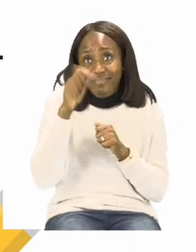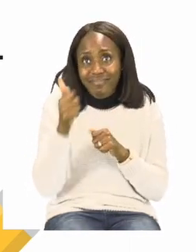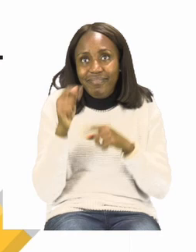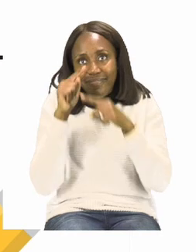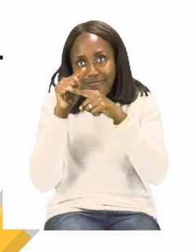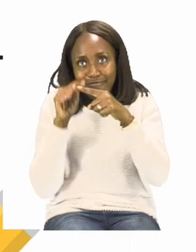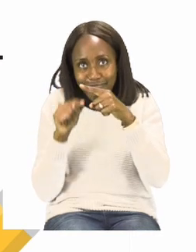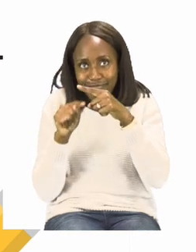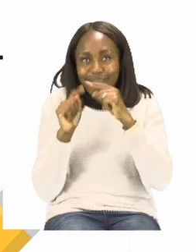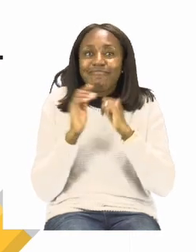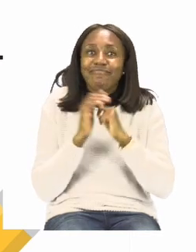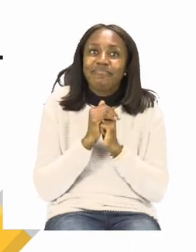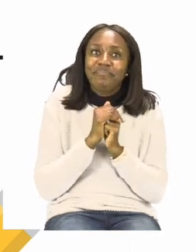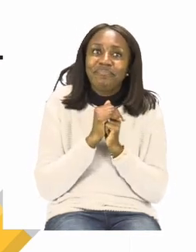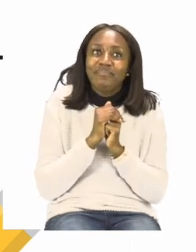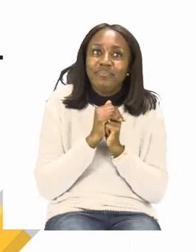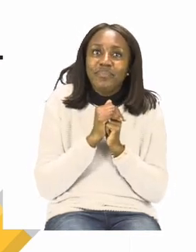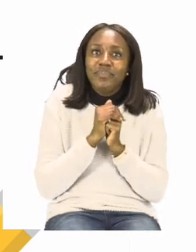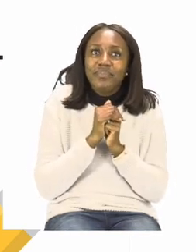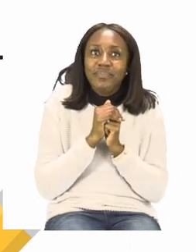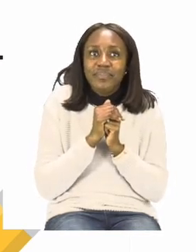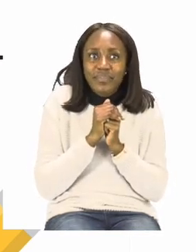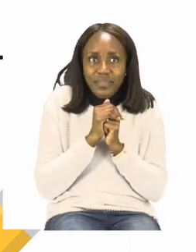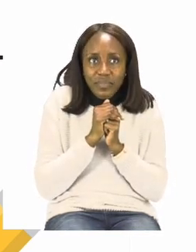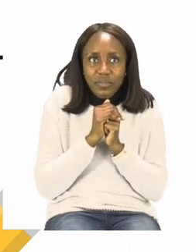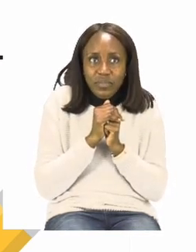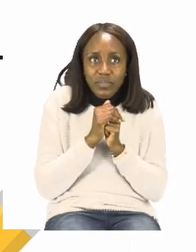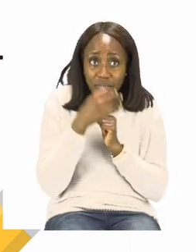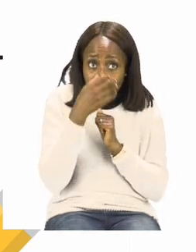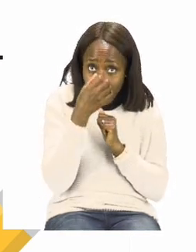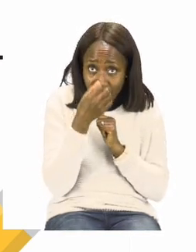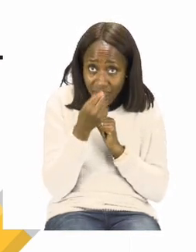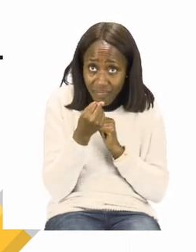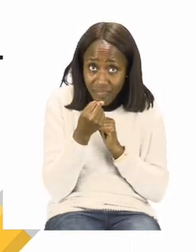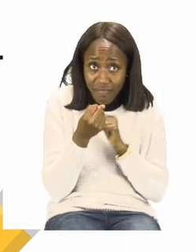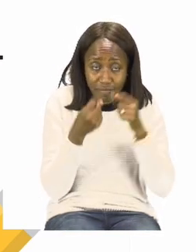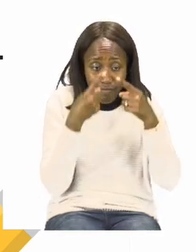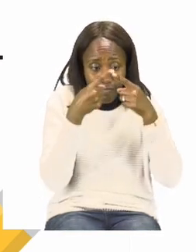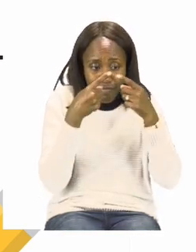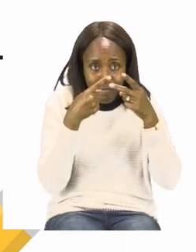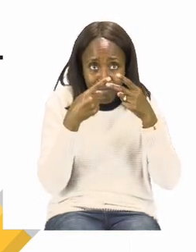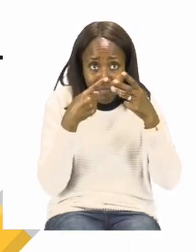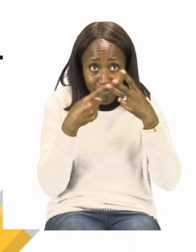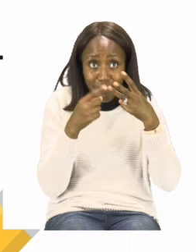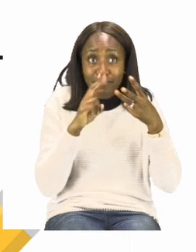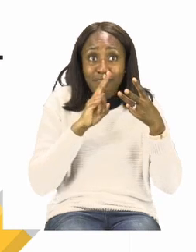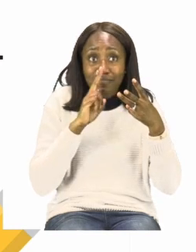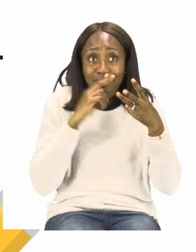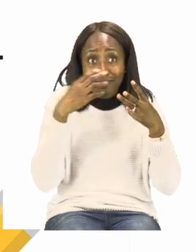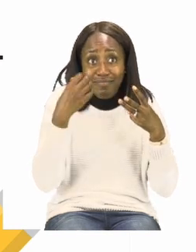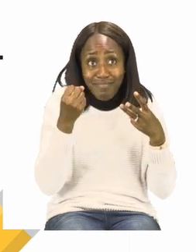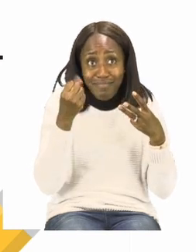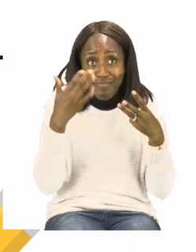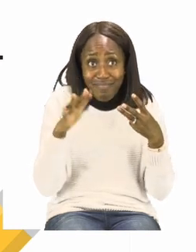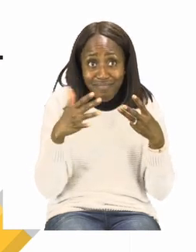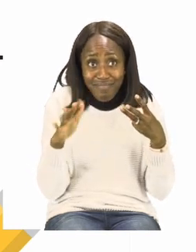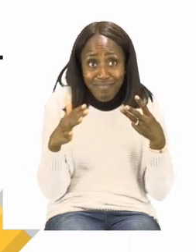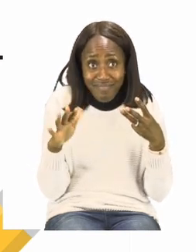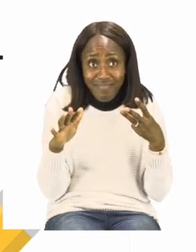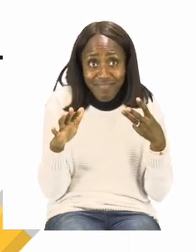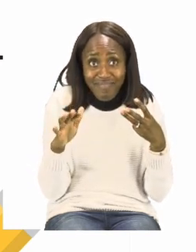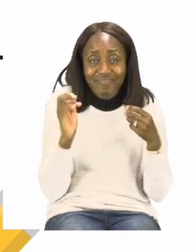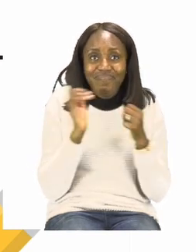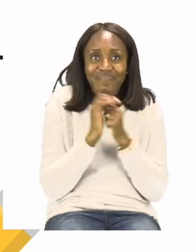well. So we have been given the first 3. 1 times 2 equals